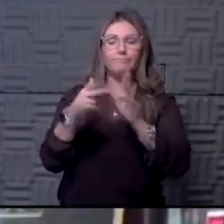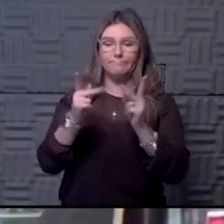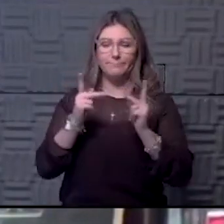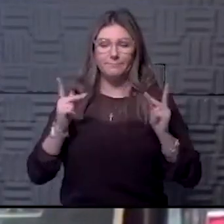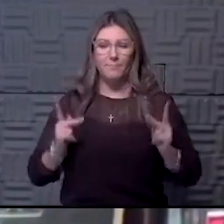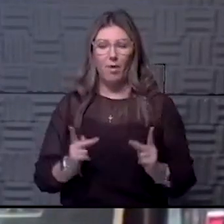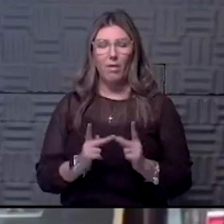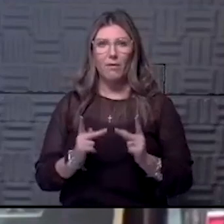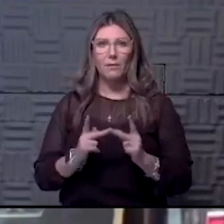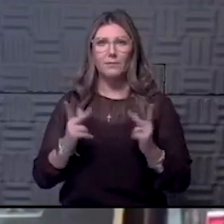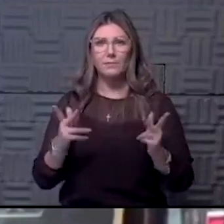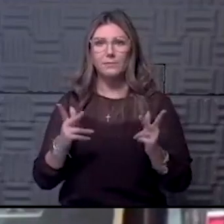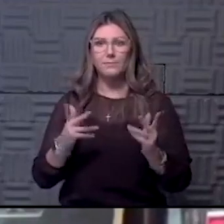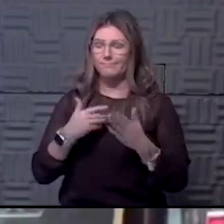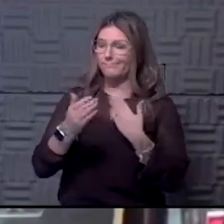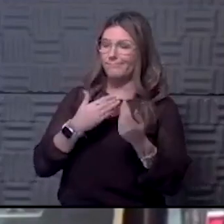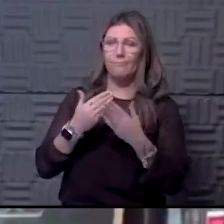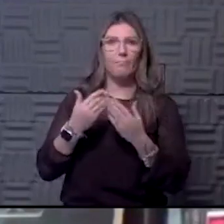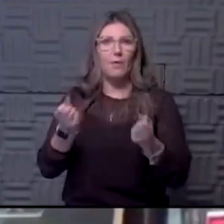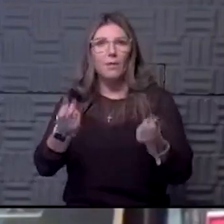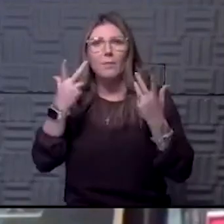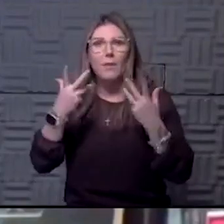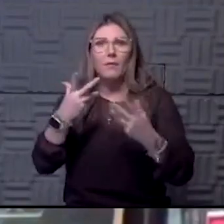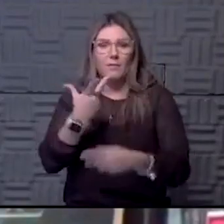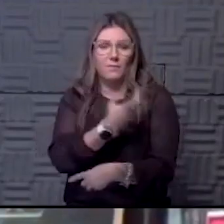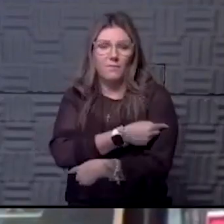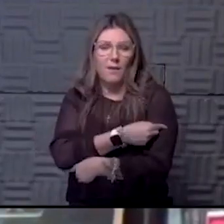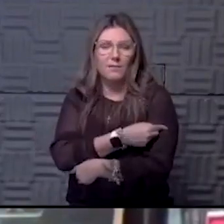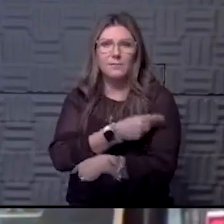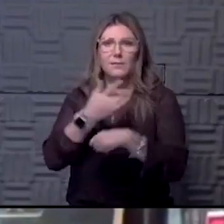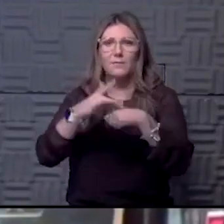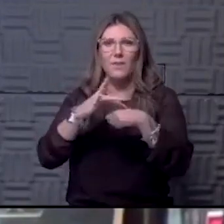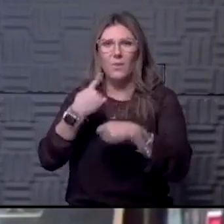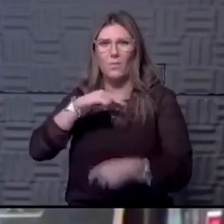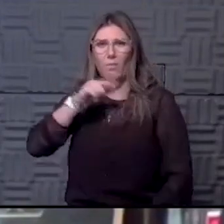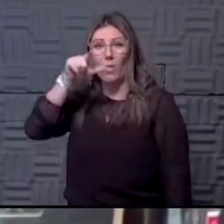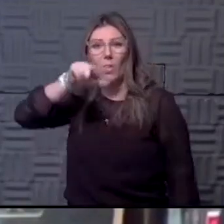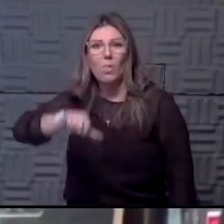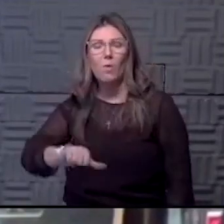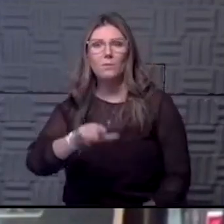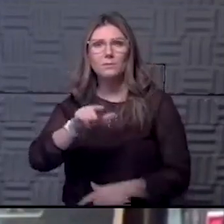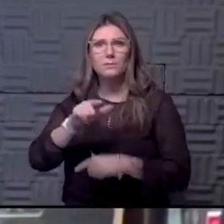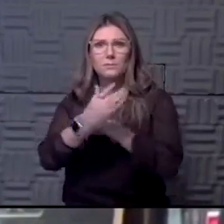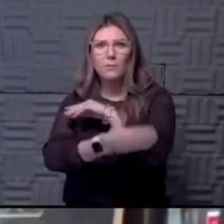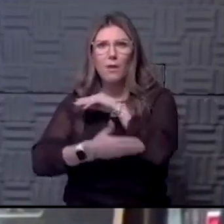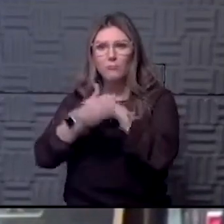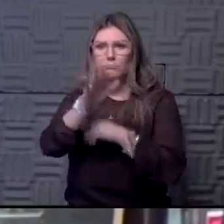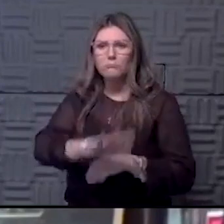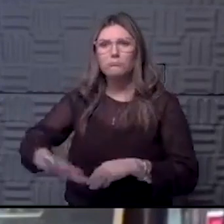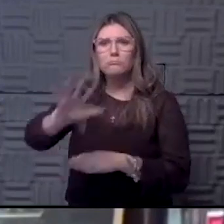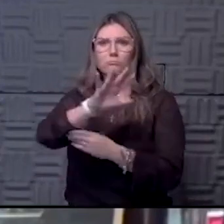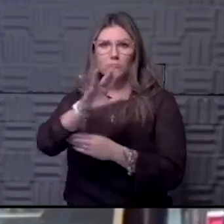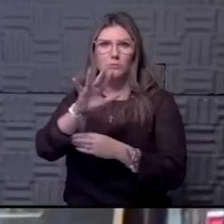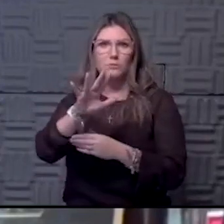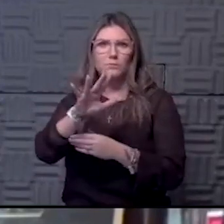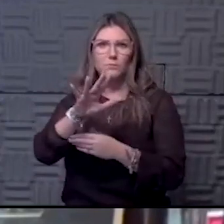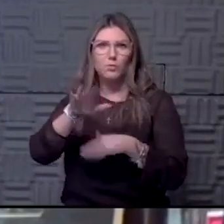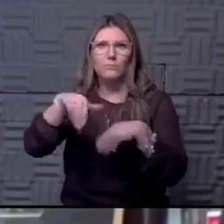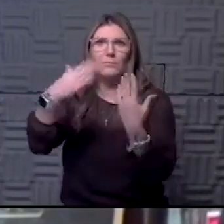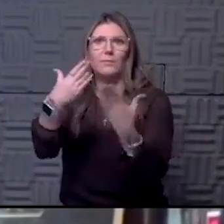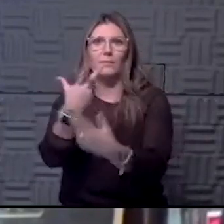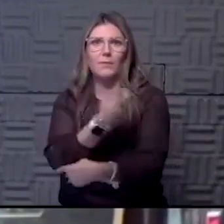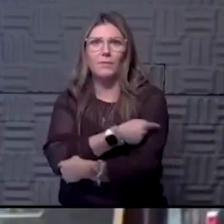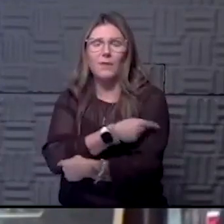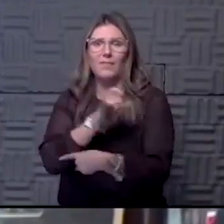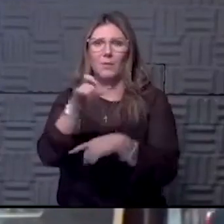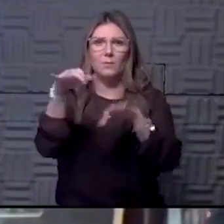which, despite the amount of vaccine available, we were the lowest in the country for administering the vaccine. That was explained